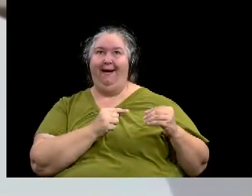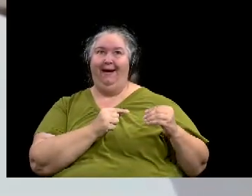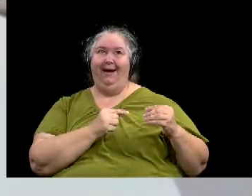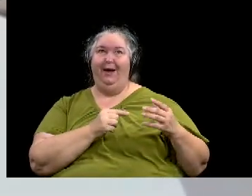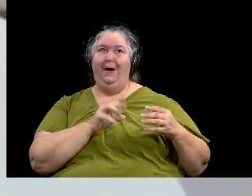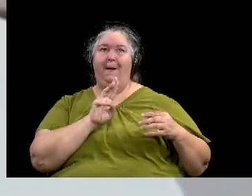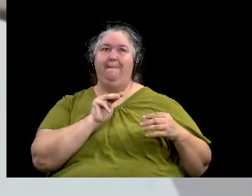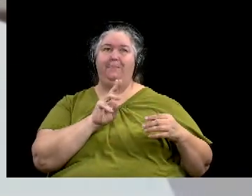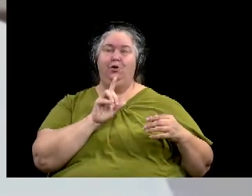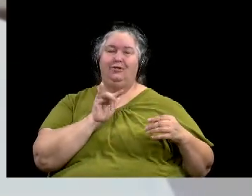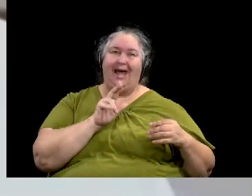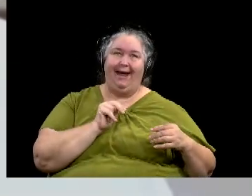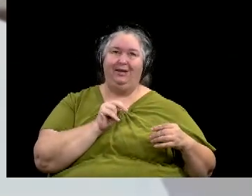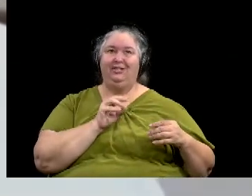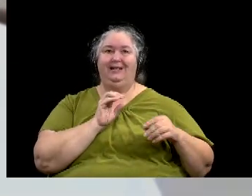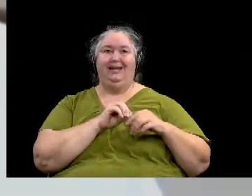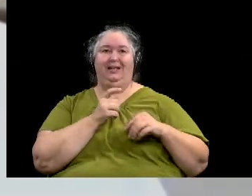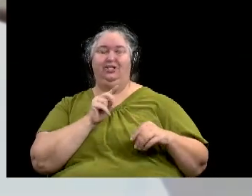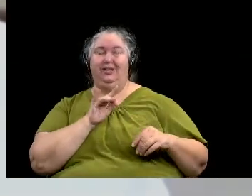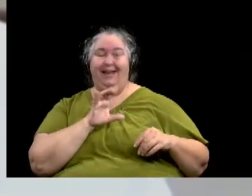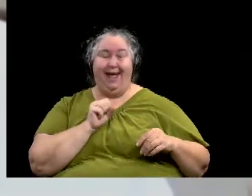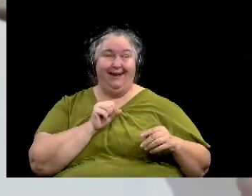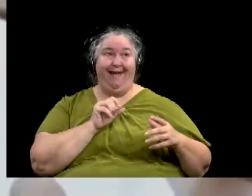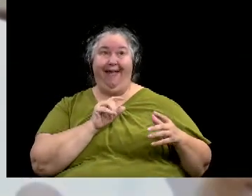are fun, but